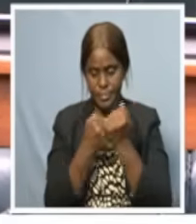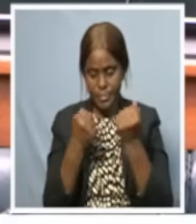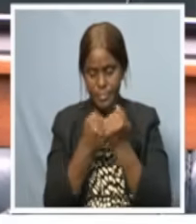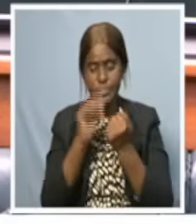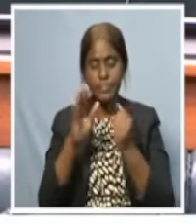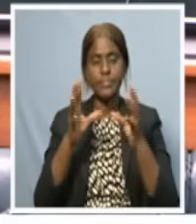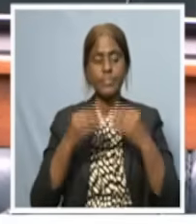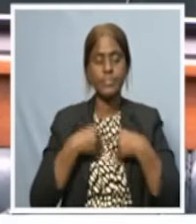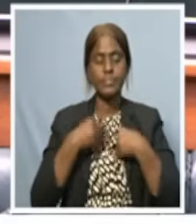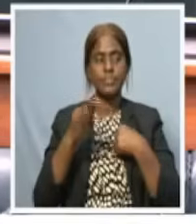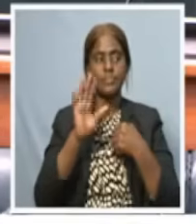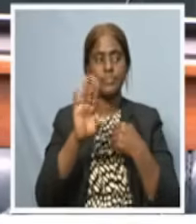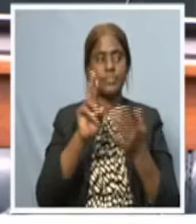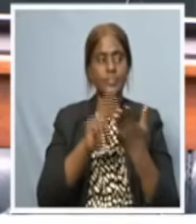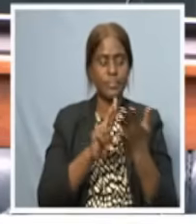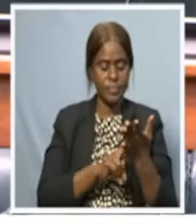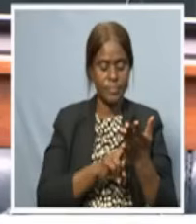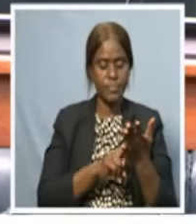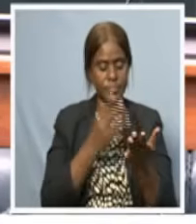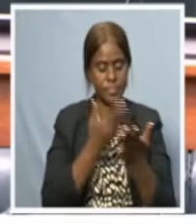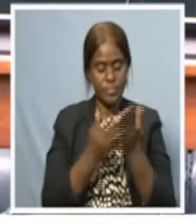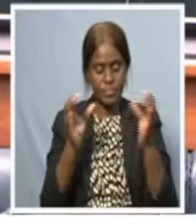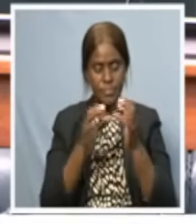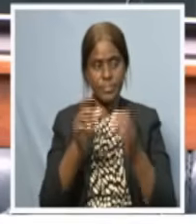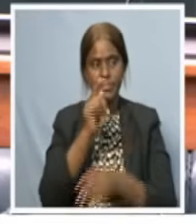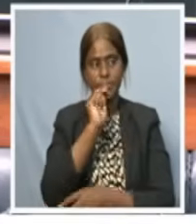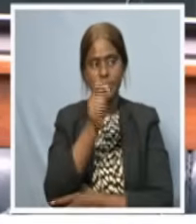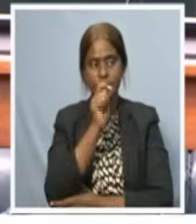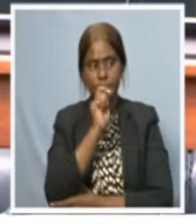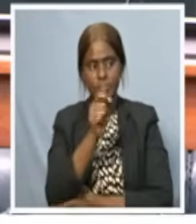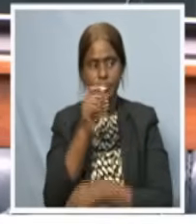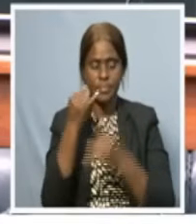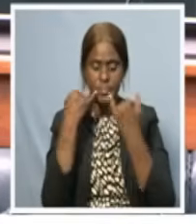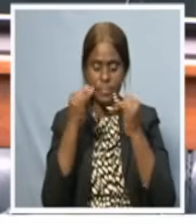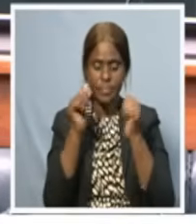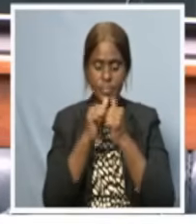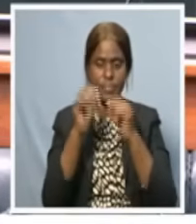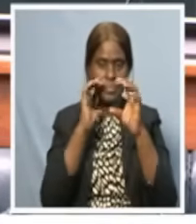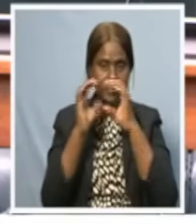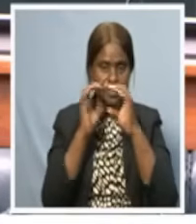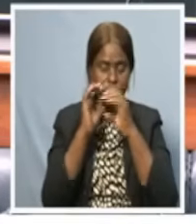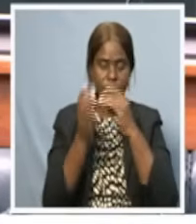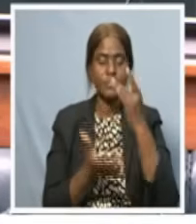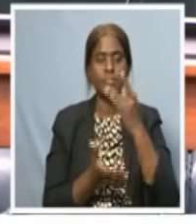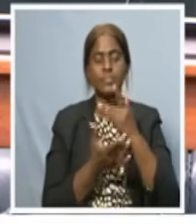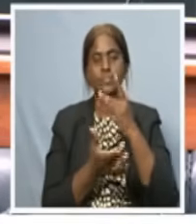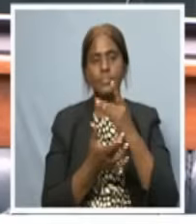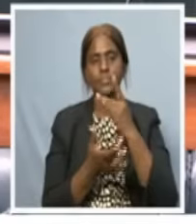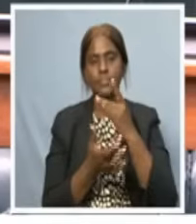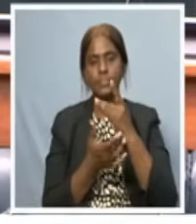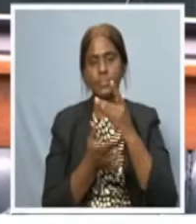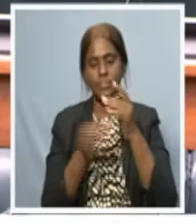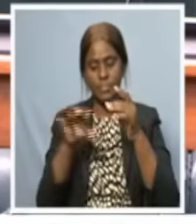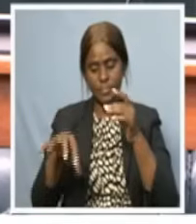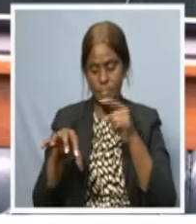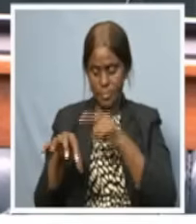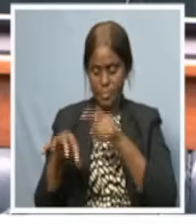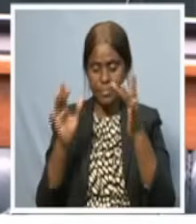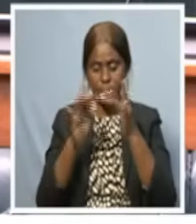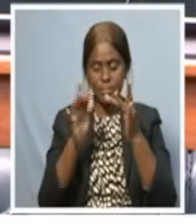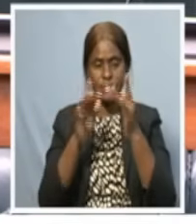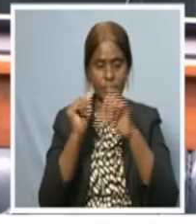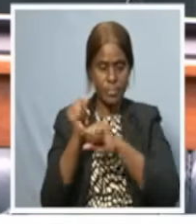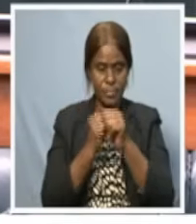the adoption of the report of the Committee on Media, Information and Communication Technologies on Child